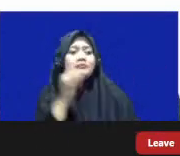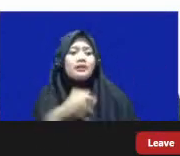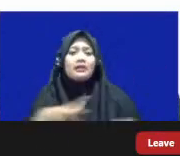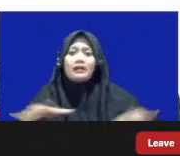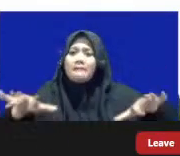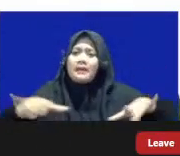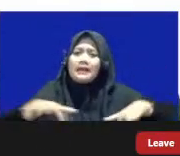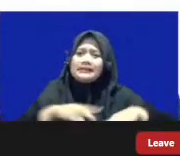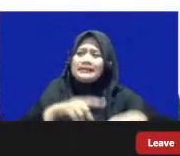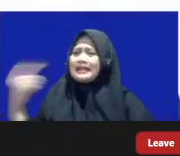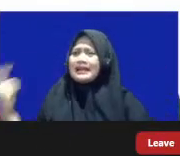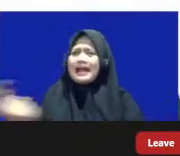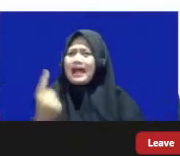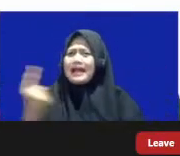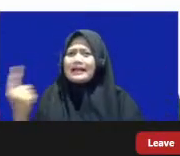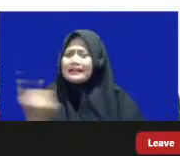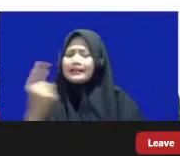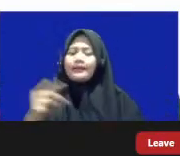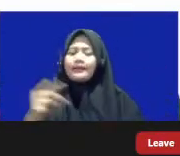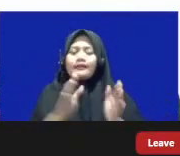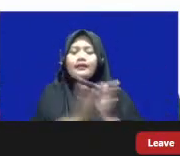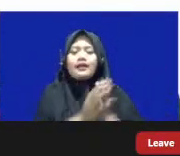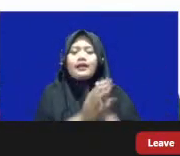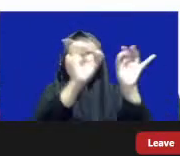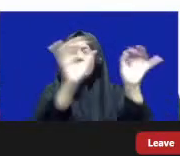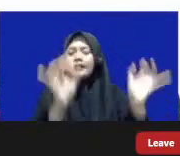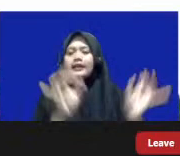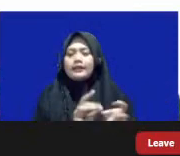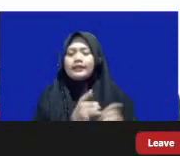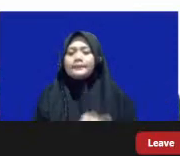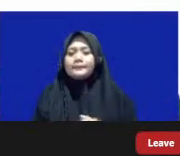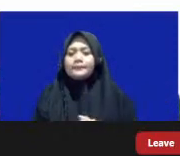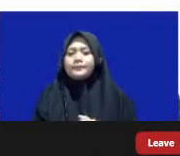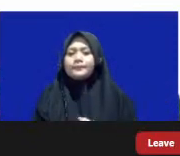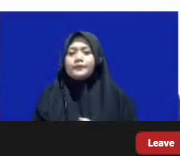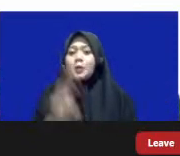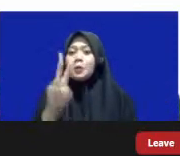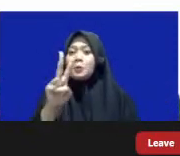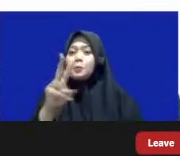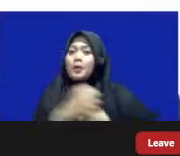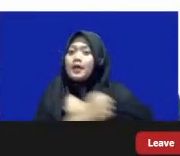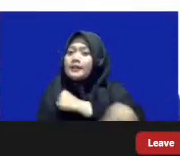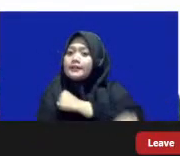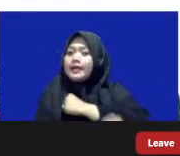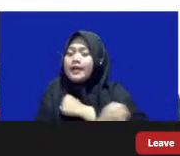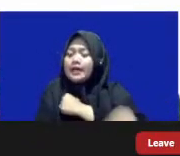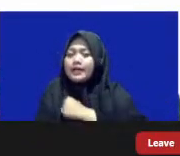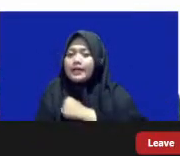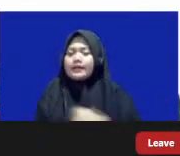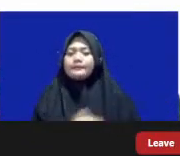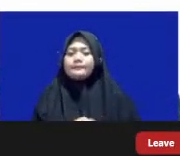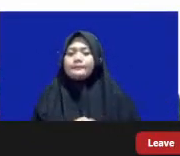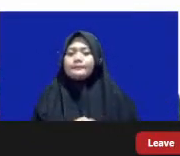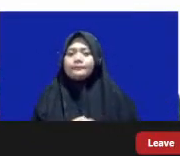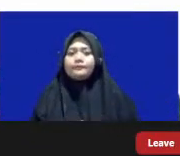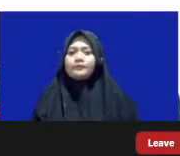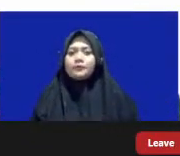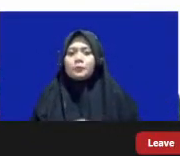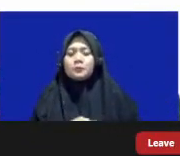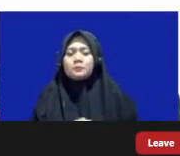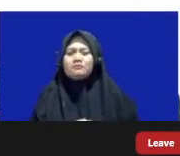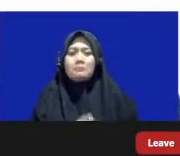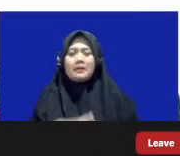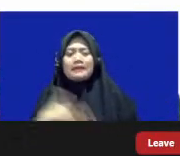Both countries also have experienced mega disasters, claiming hundreds of thousands of lives.